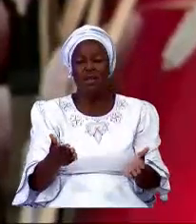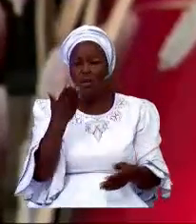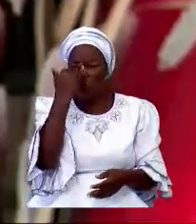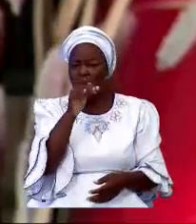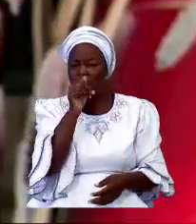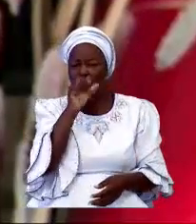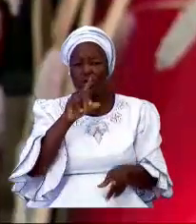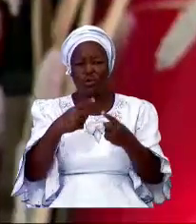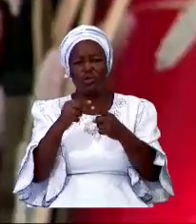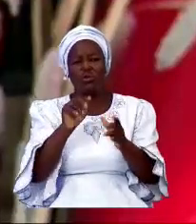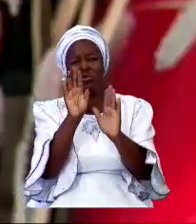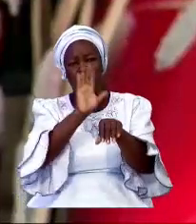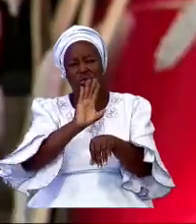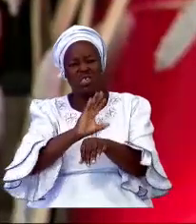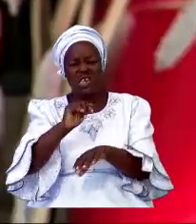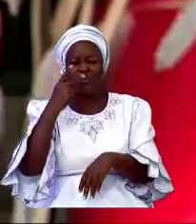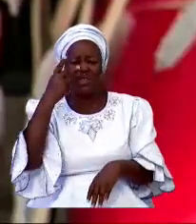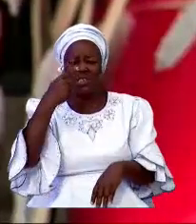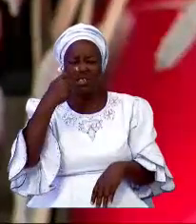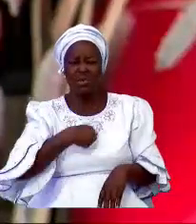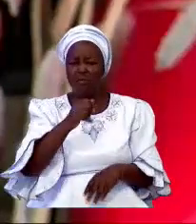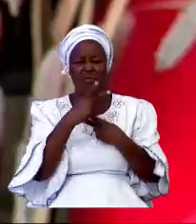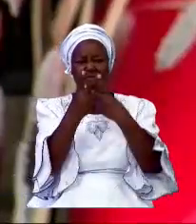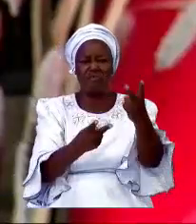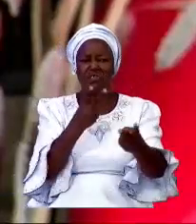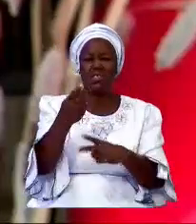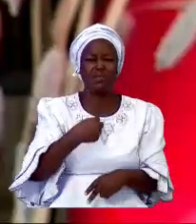doing here? Why am I going to church?